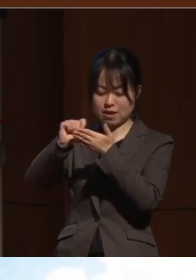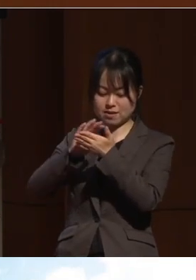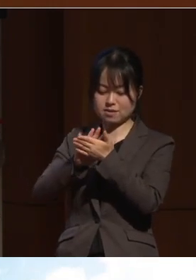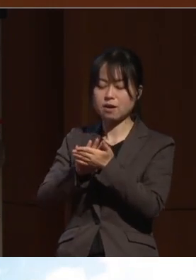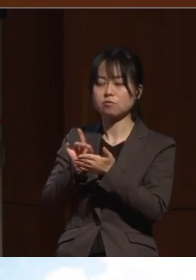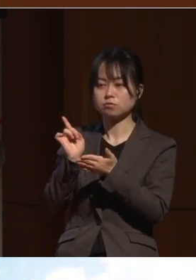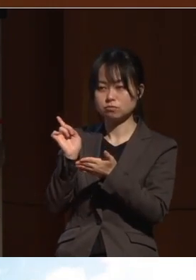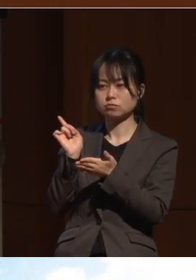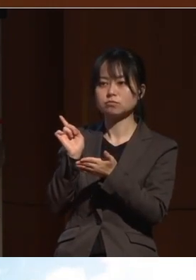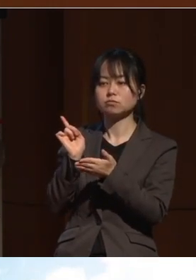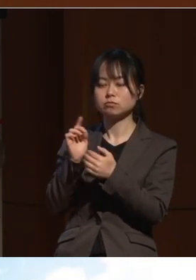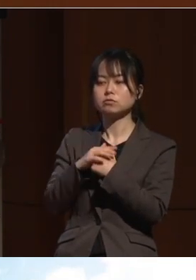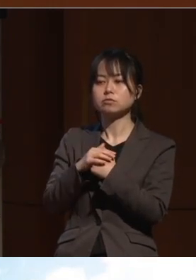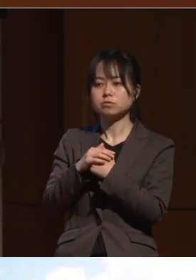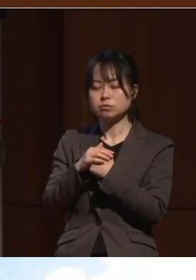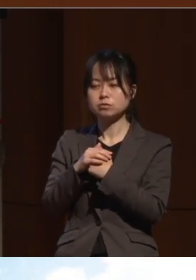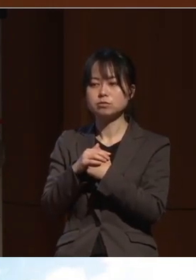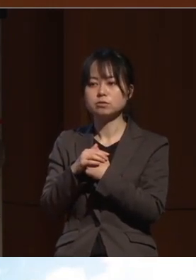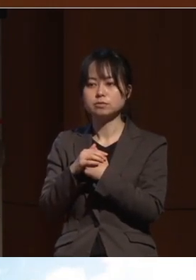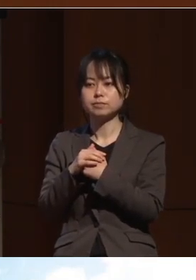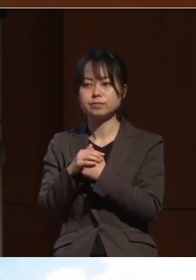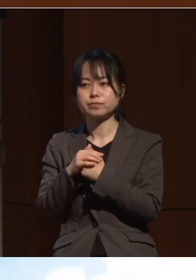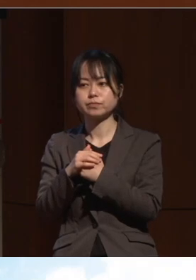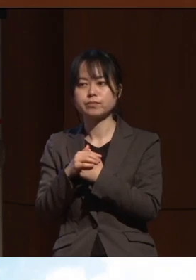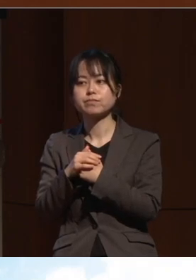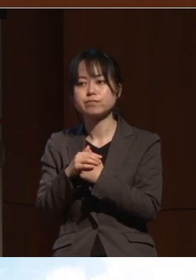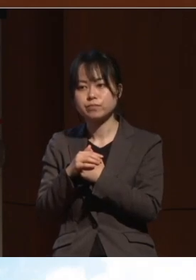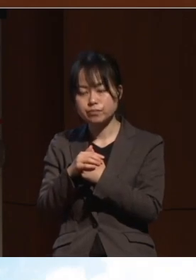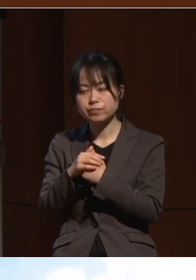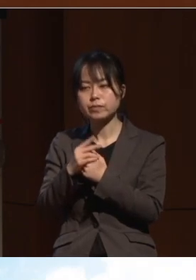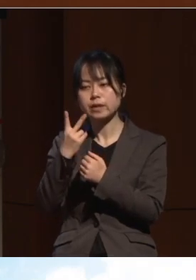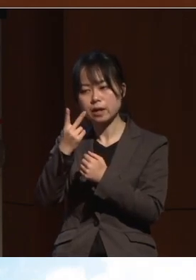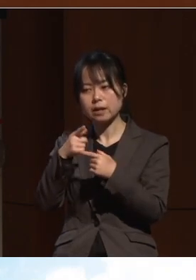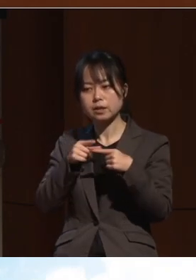working together, bringing our researchers together to build on that